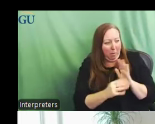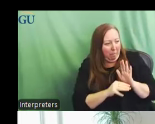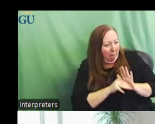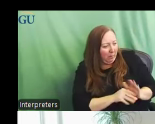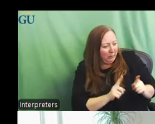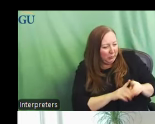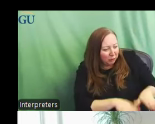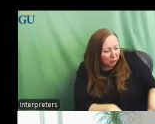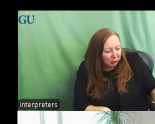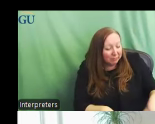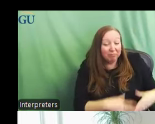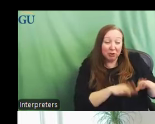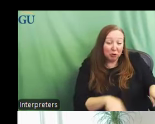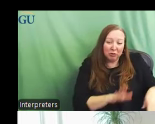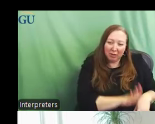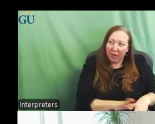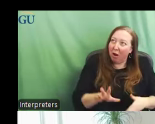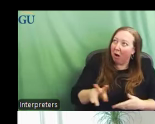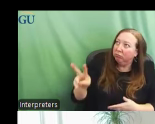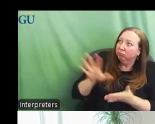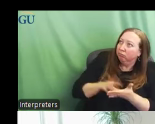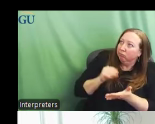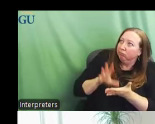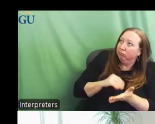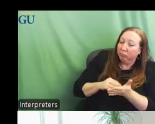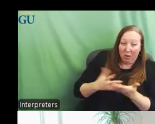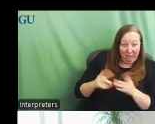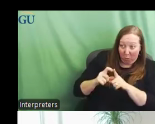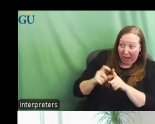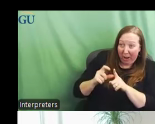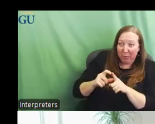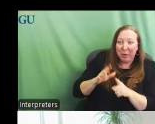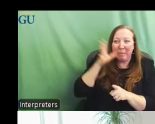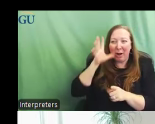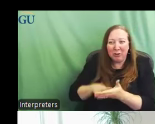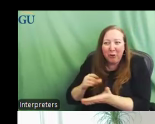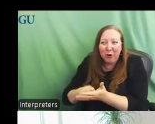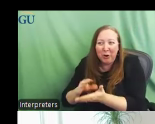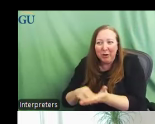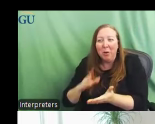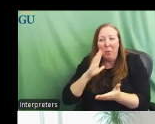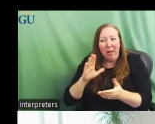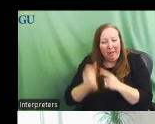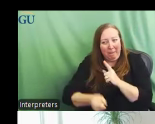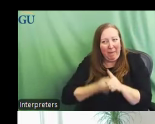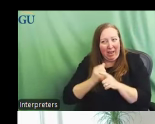and the vocabulary they've developed, all of that will impact the kind of language model that they can provide in that visual spatial